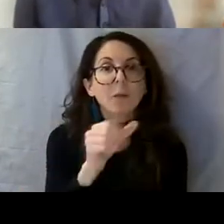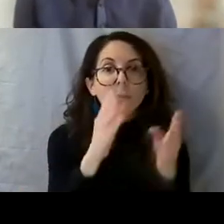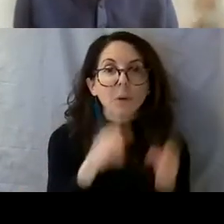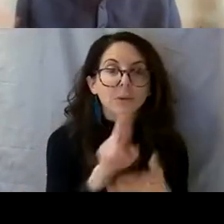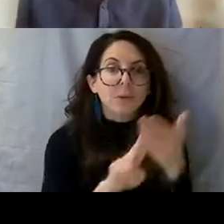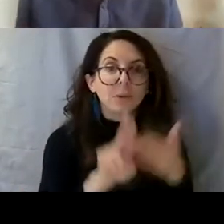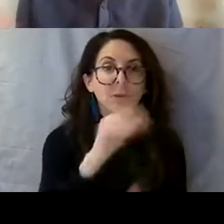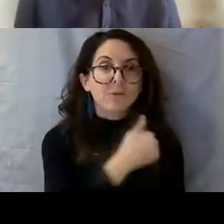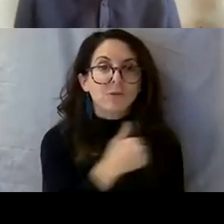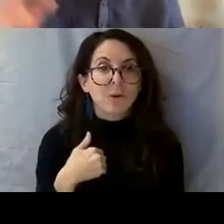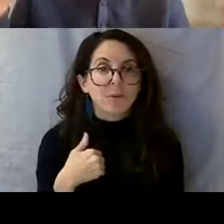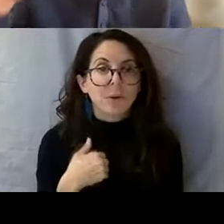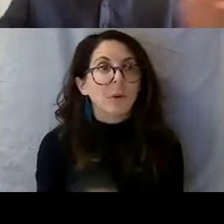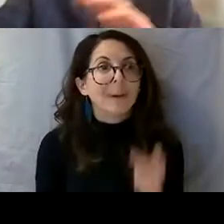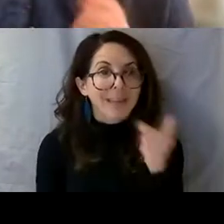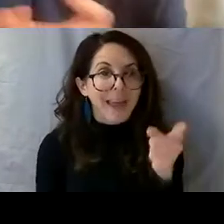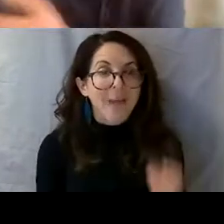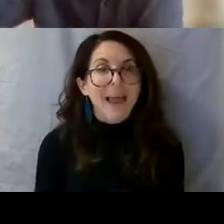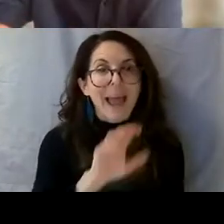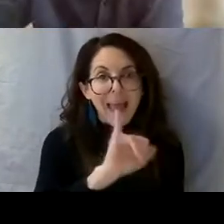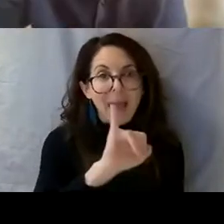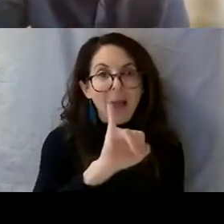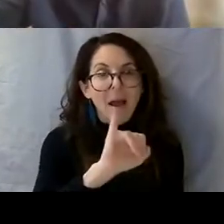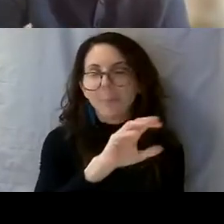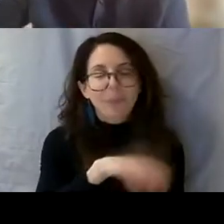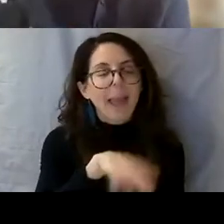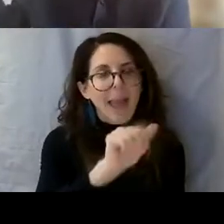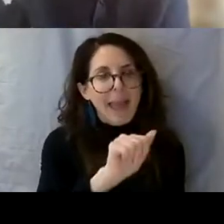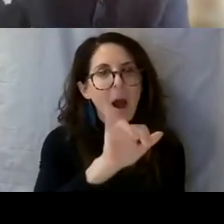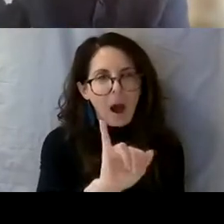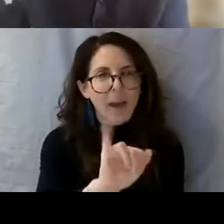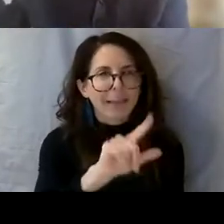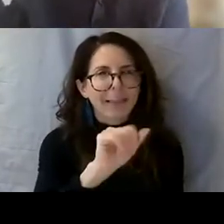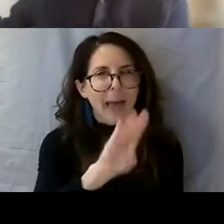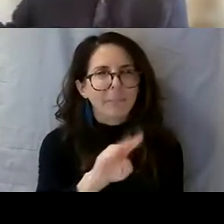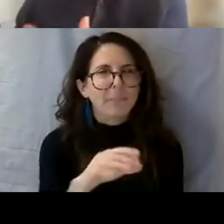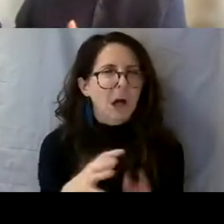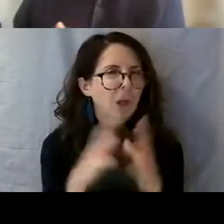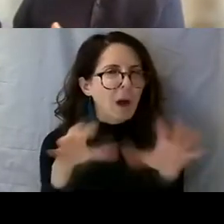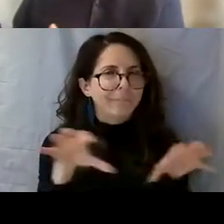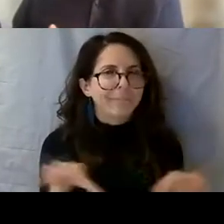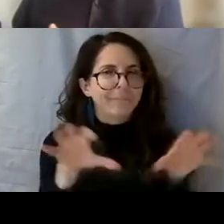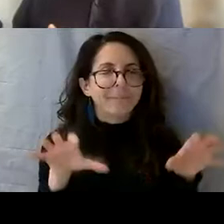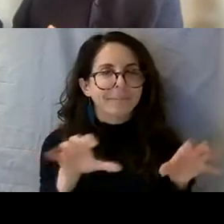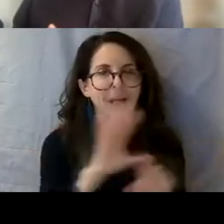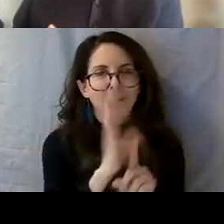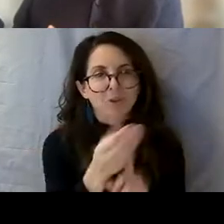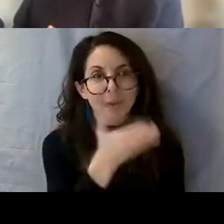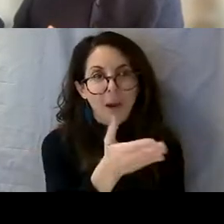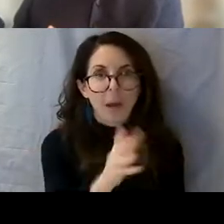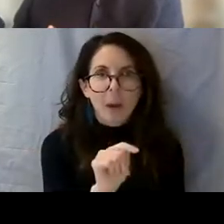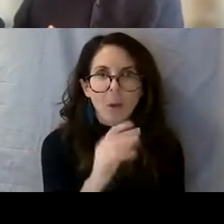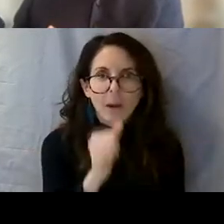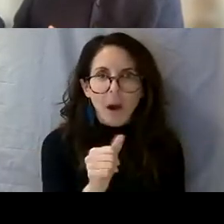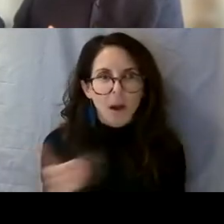who's doing, U of T has an AI, BMO AI lab. They got a lot of stuff going on there that's cultural. I'm sure that it would be great for them to have